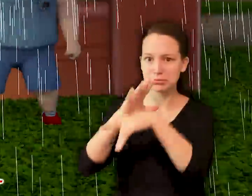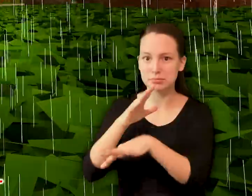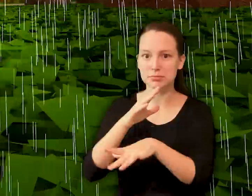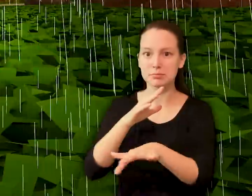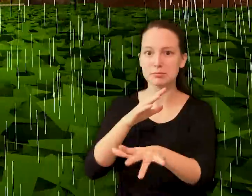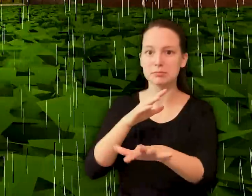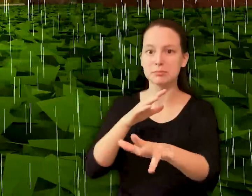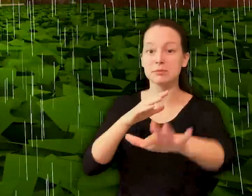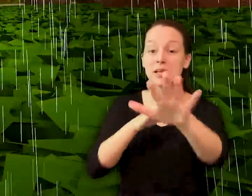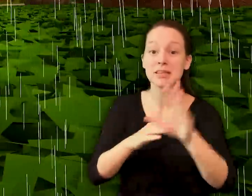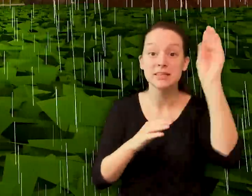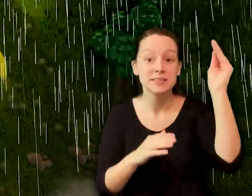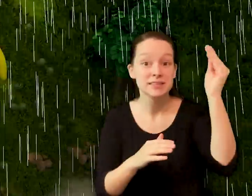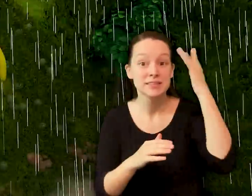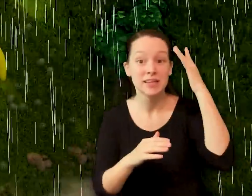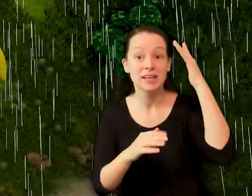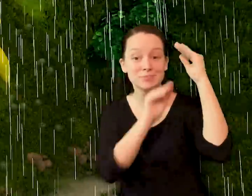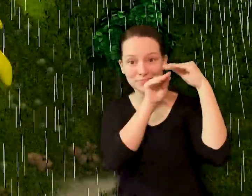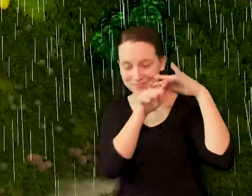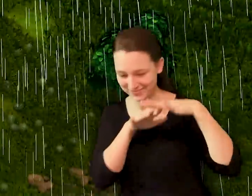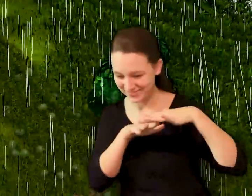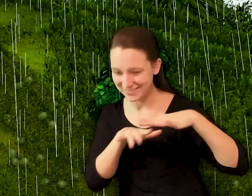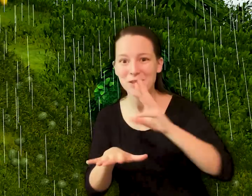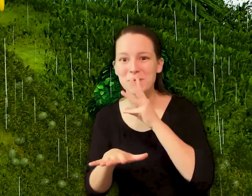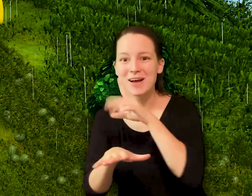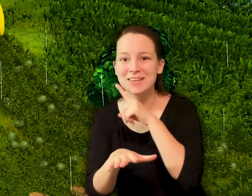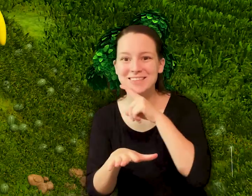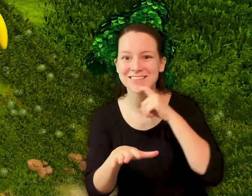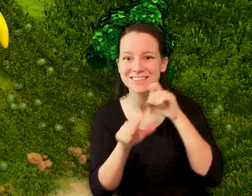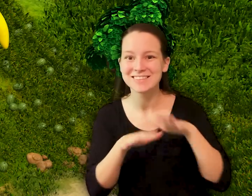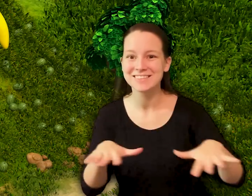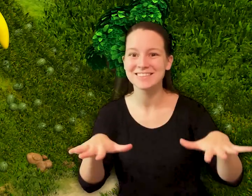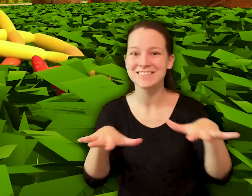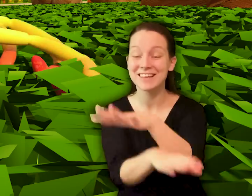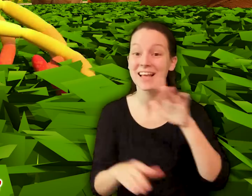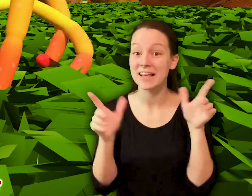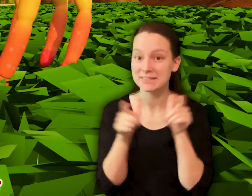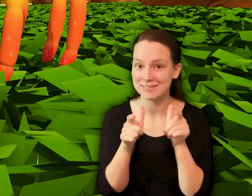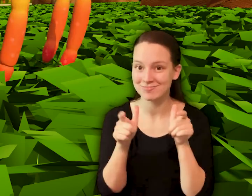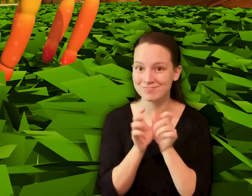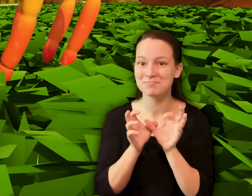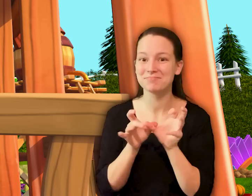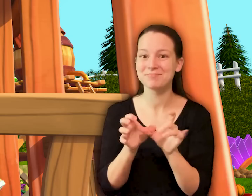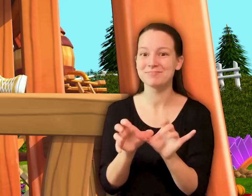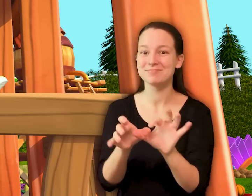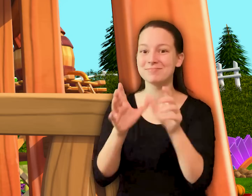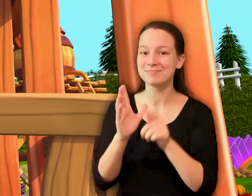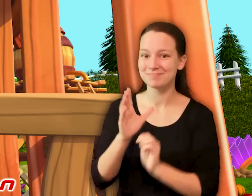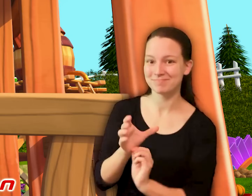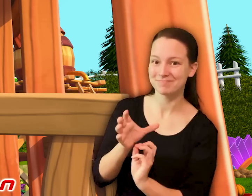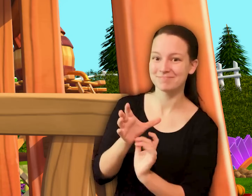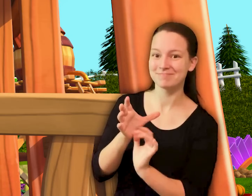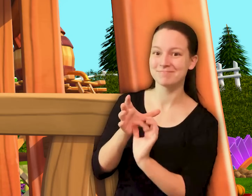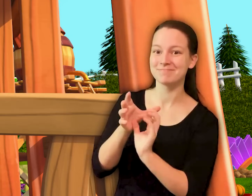spider out out came the Sun and dried up all the rain and the iny wind's sper climbed up the